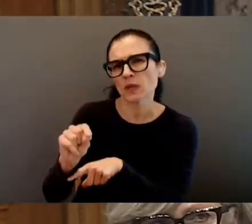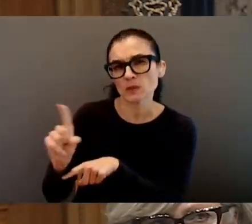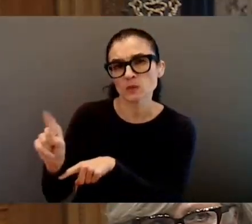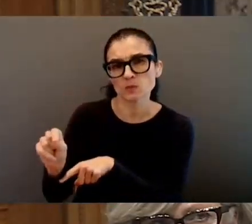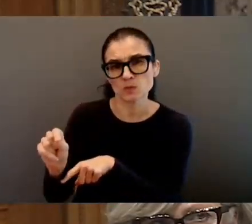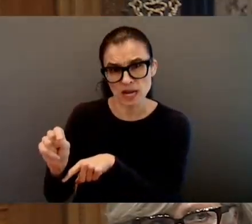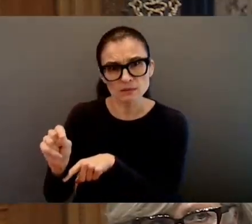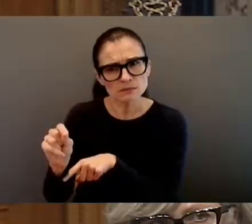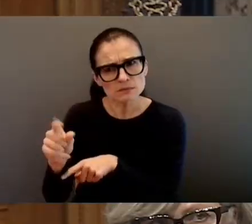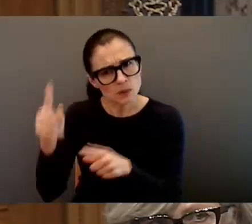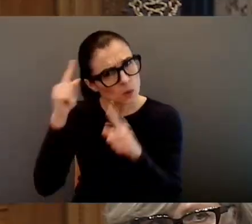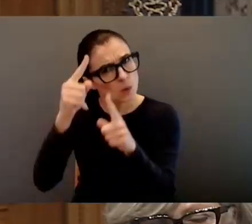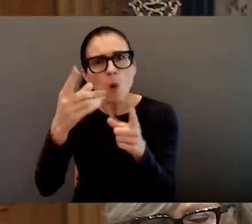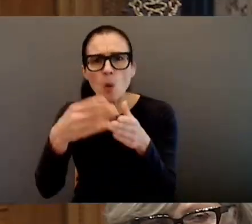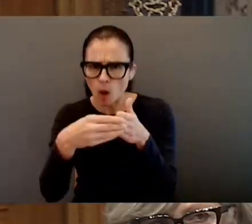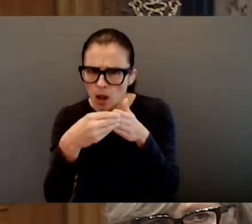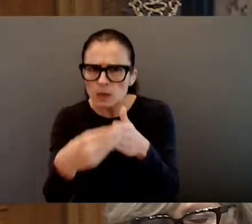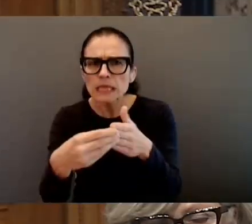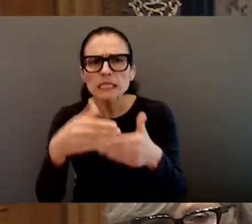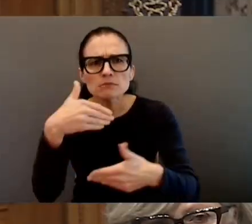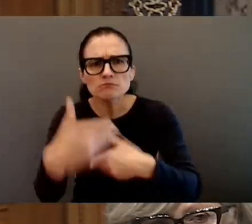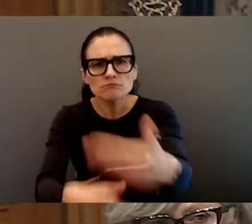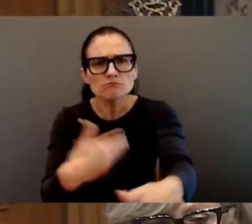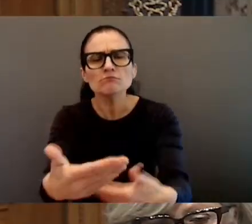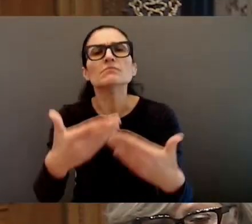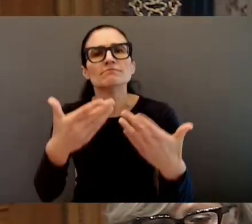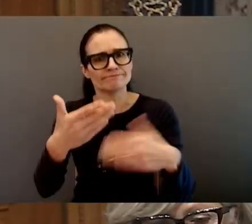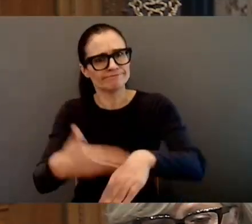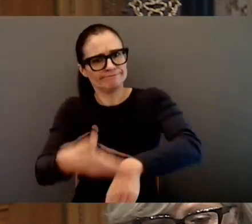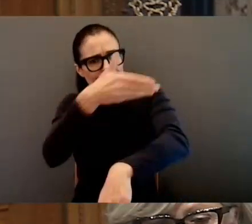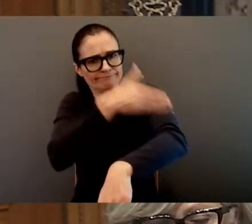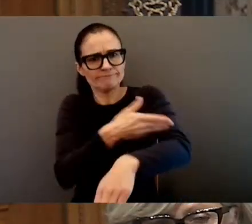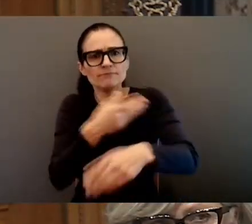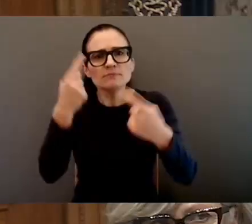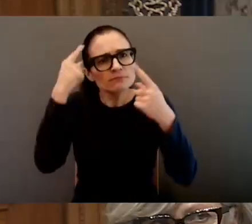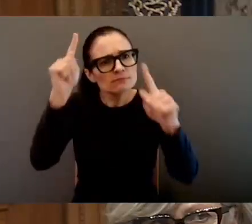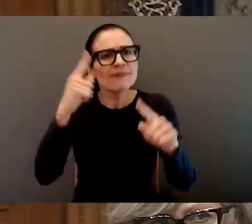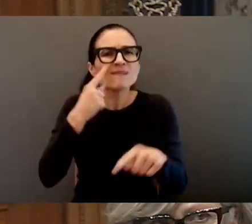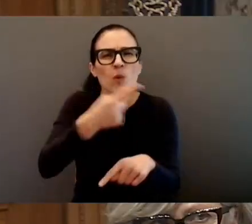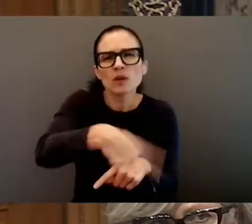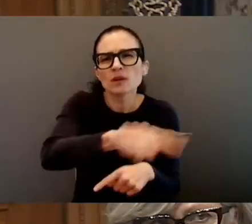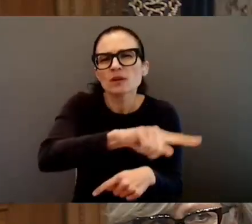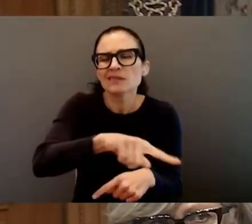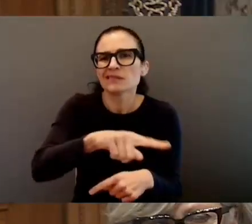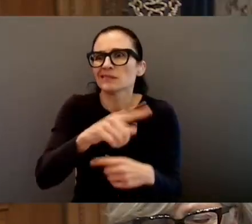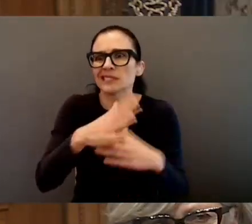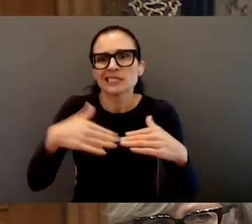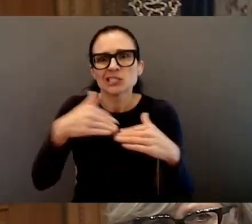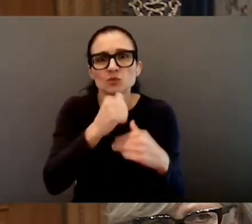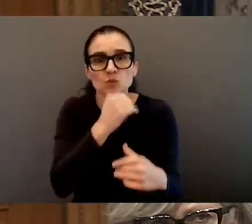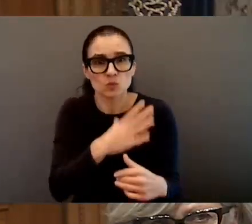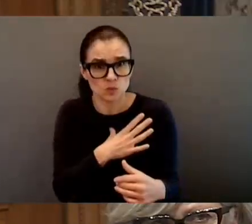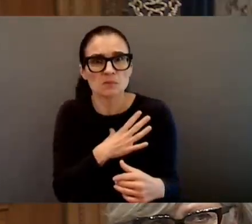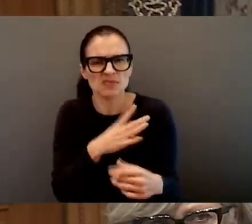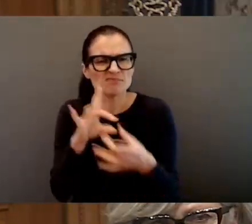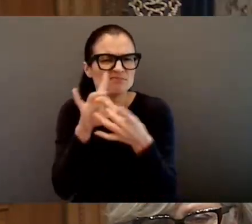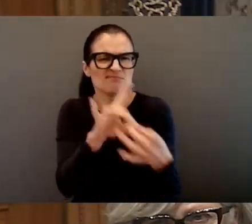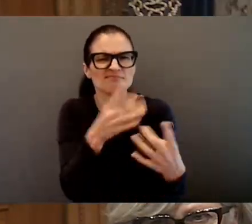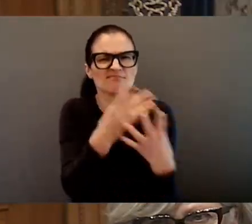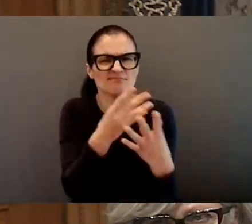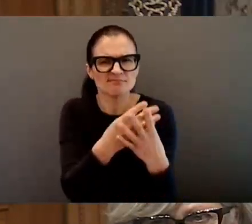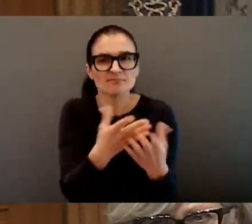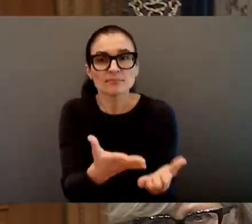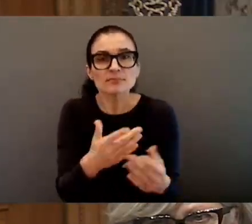BC First Nations Justice Strategy and protect Indigenous people from unjust incarceration and police